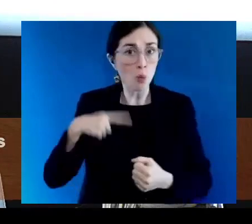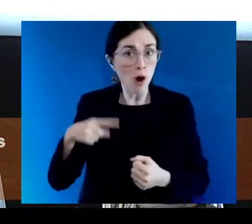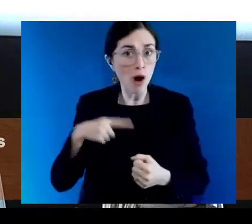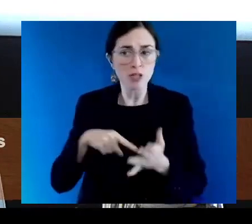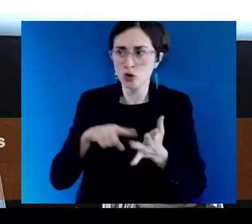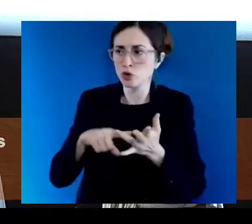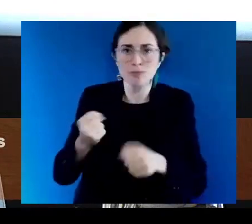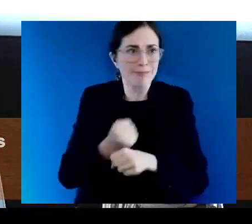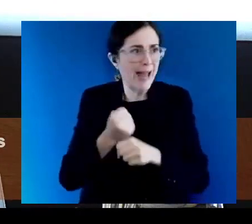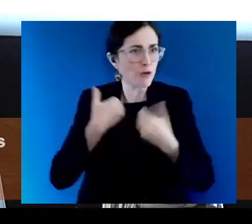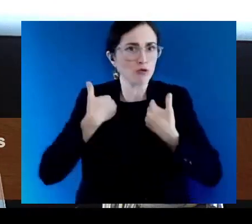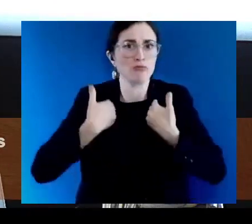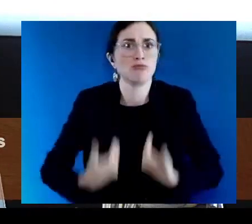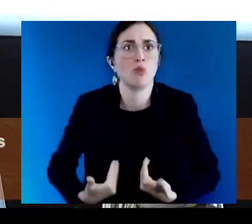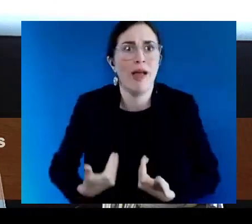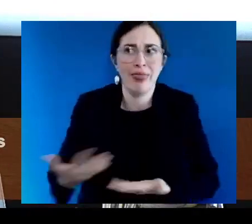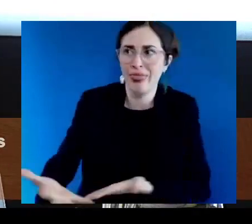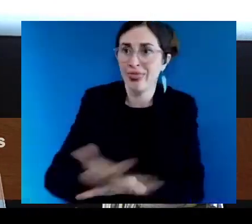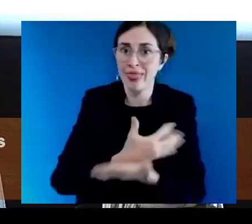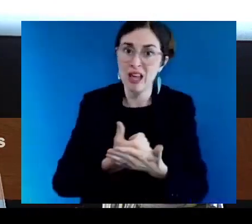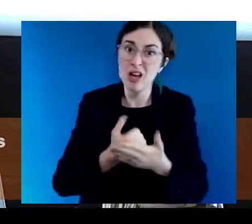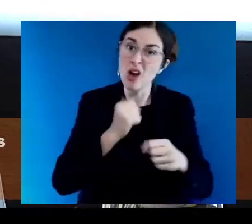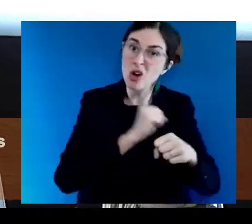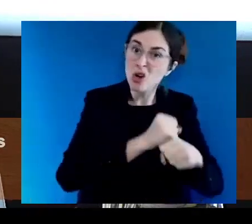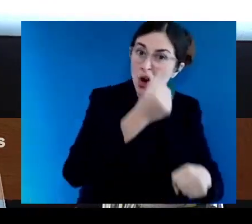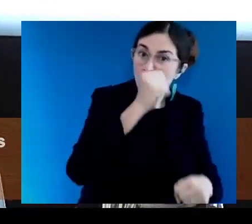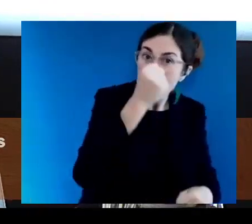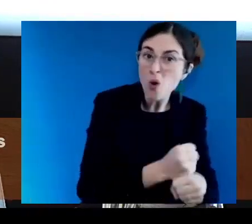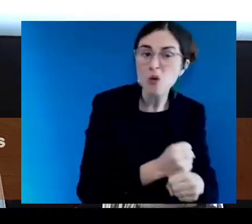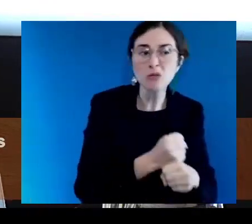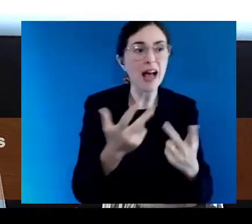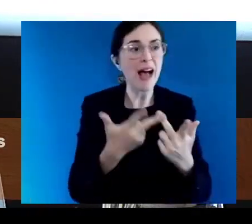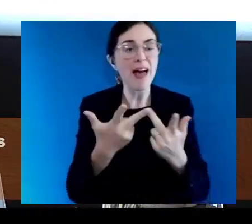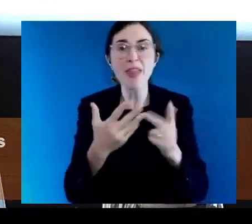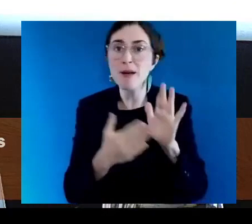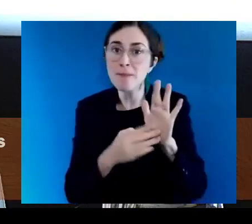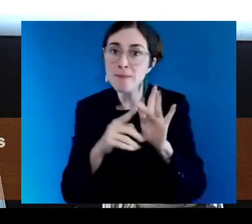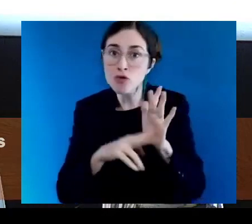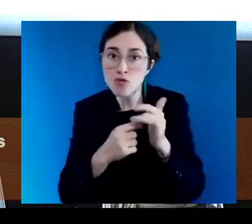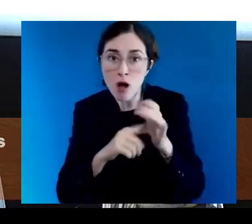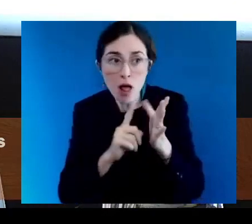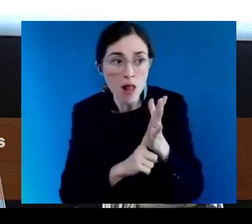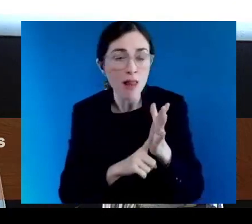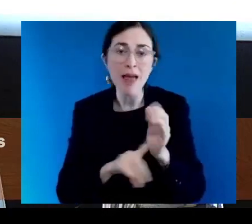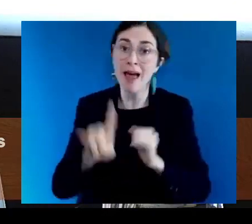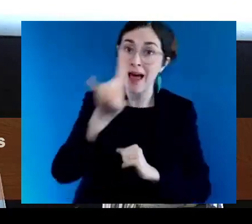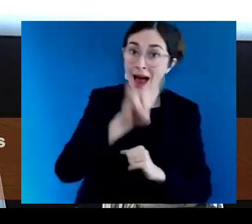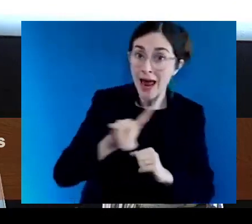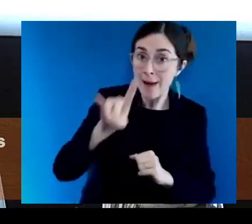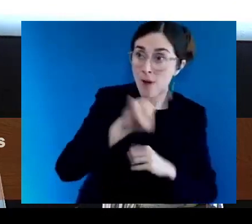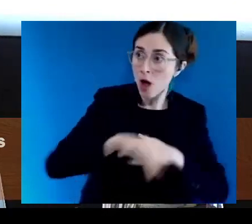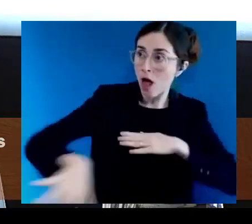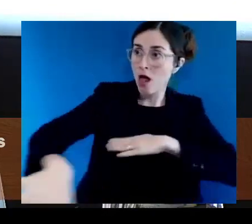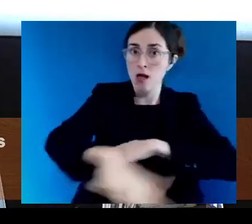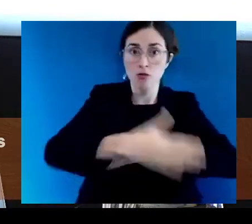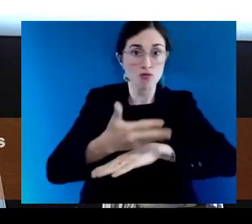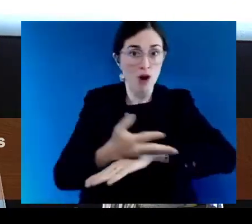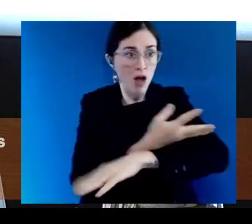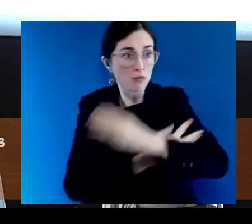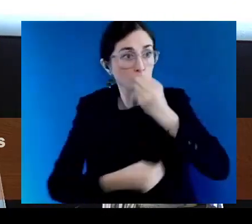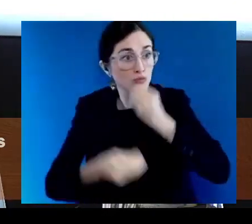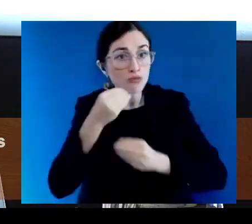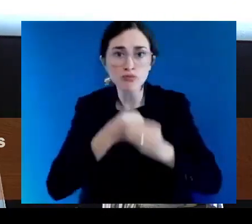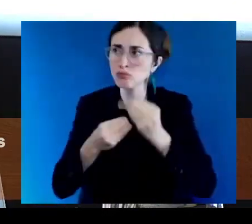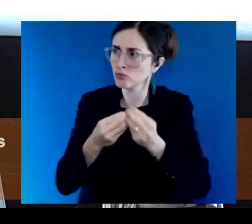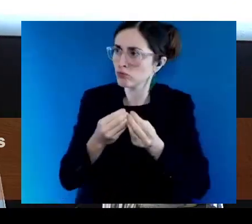and other metals and minerals and rich pastures to enable large-scale agriculture, including wool production. History shows